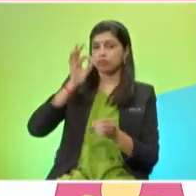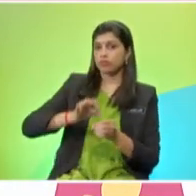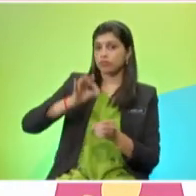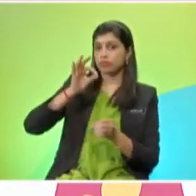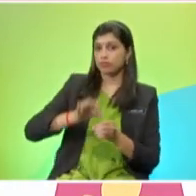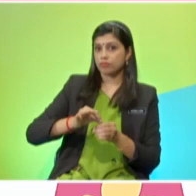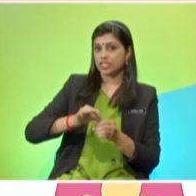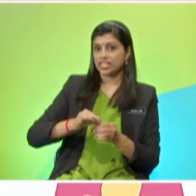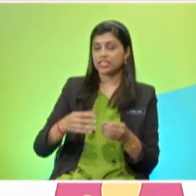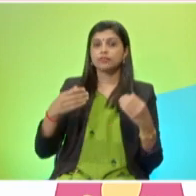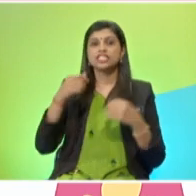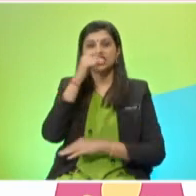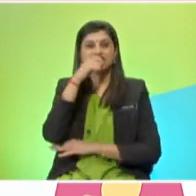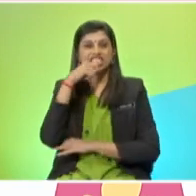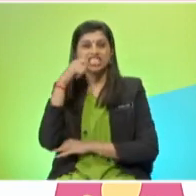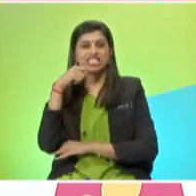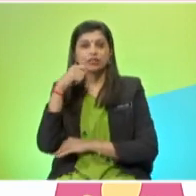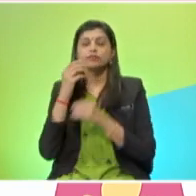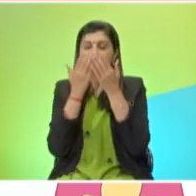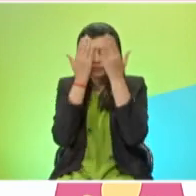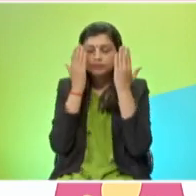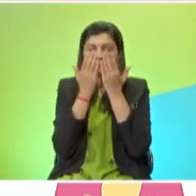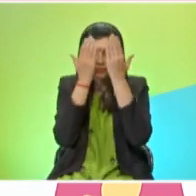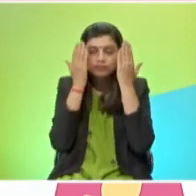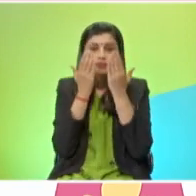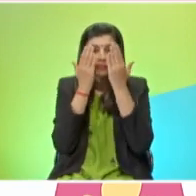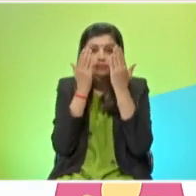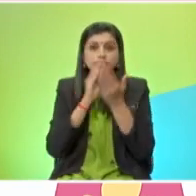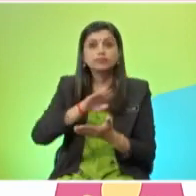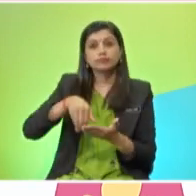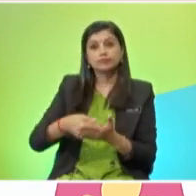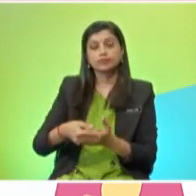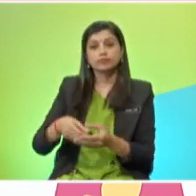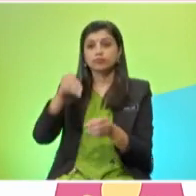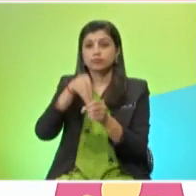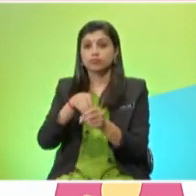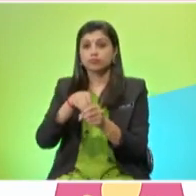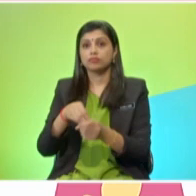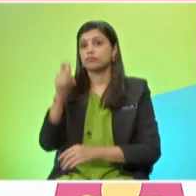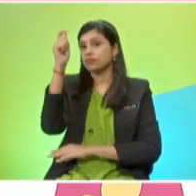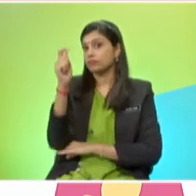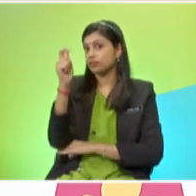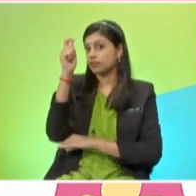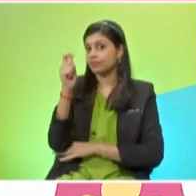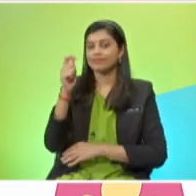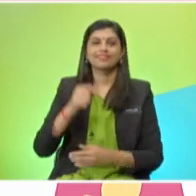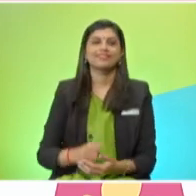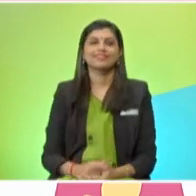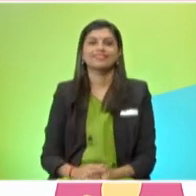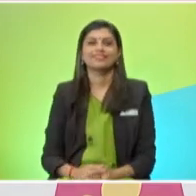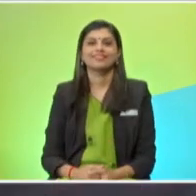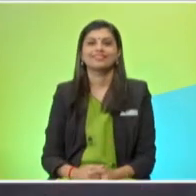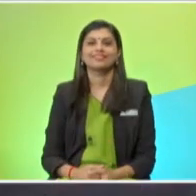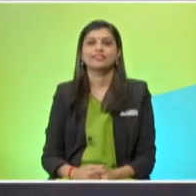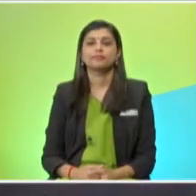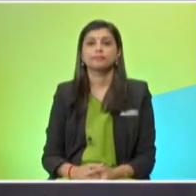bath, brush your teeth, wash your face. To do all this, bathroom is the place.